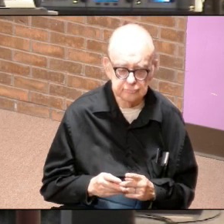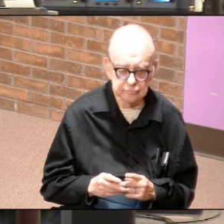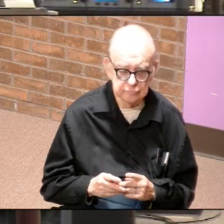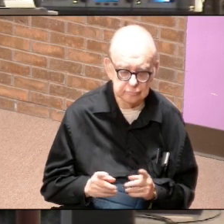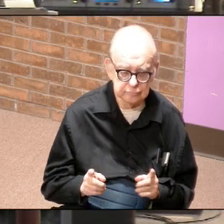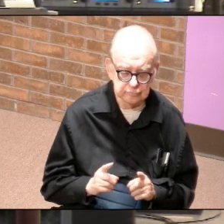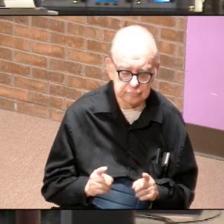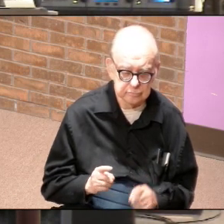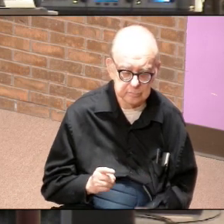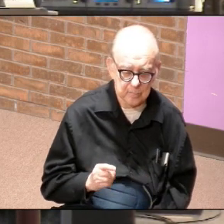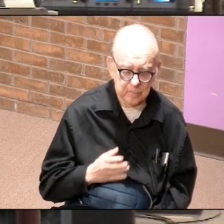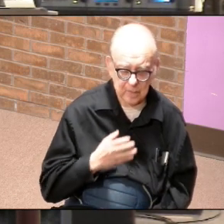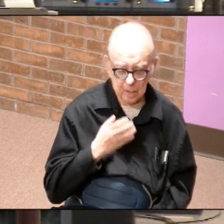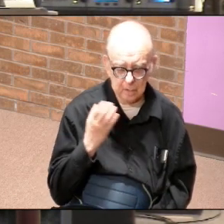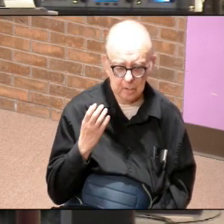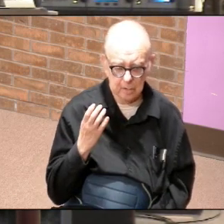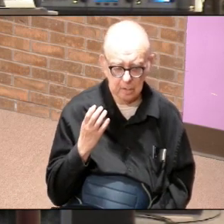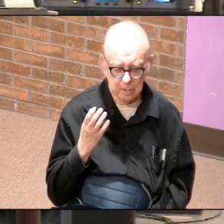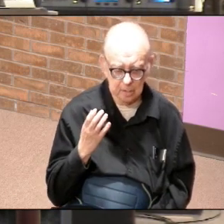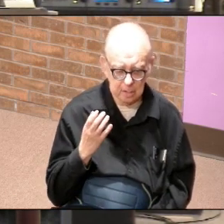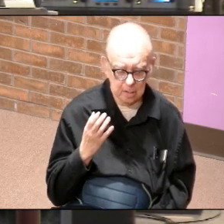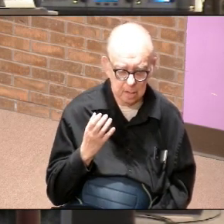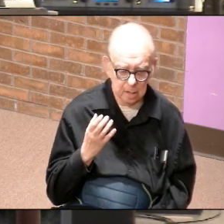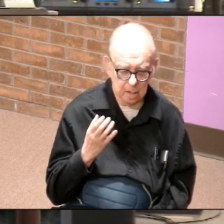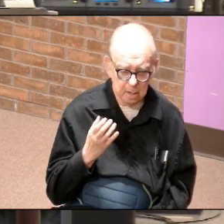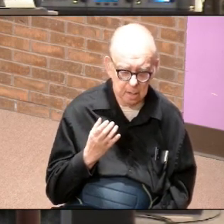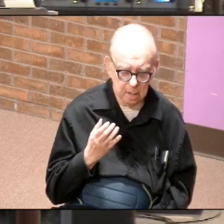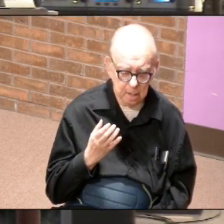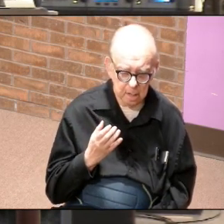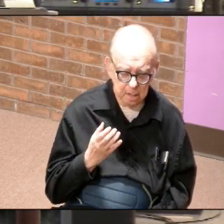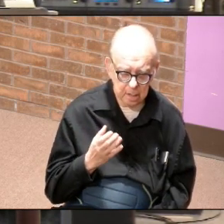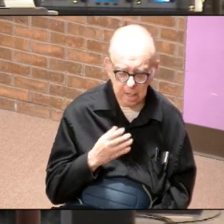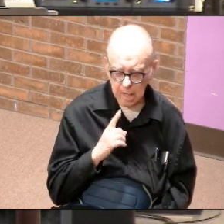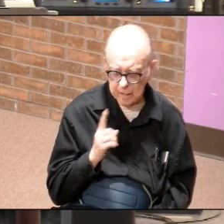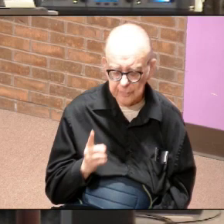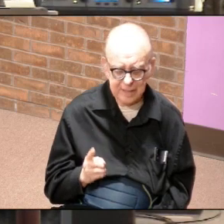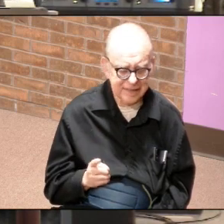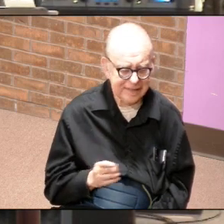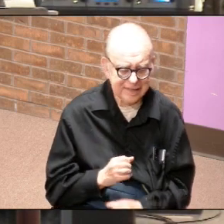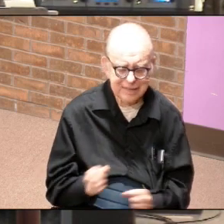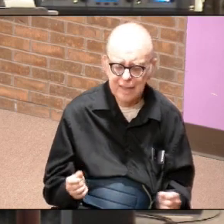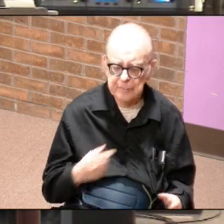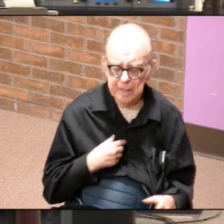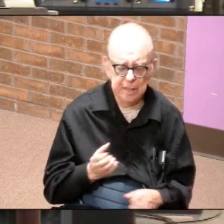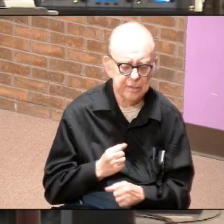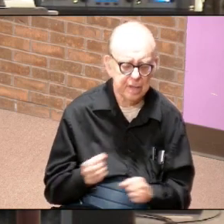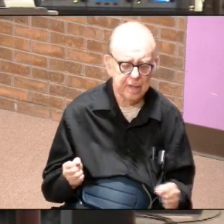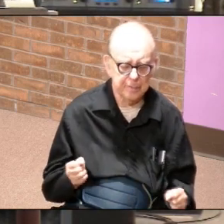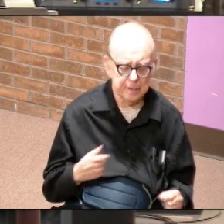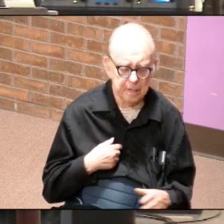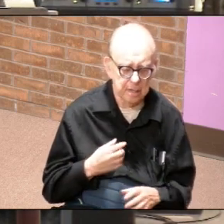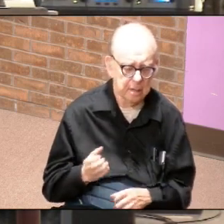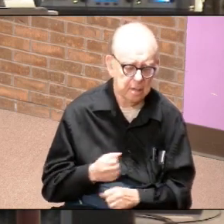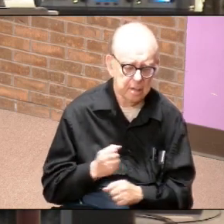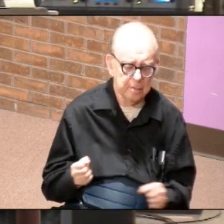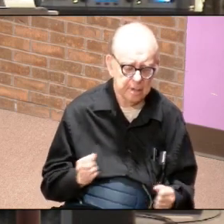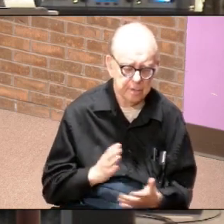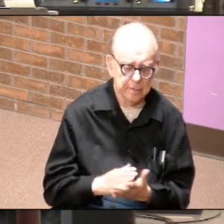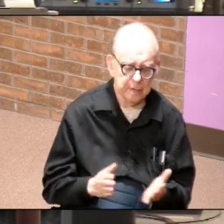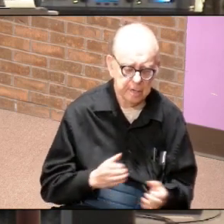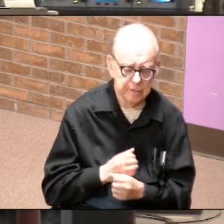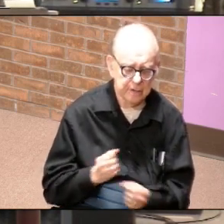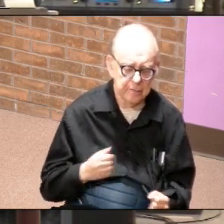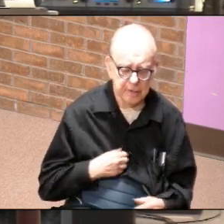where the screams of just saving me, save me, save me, save me, please, someone save me,